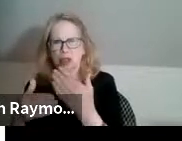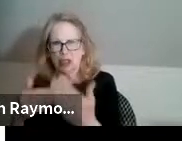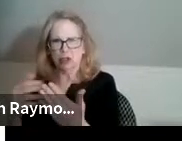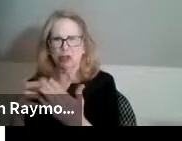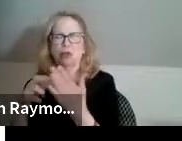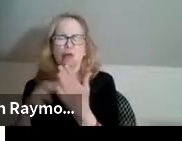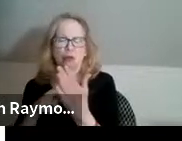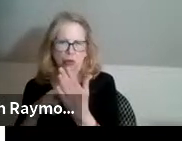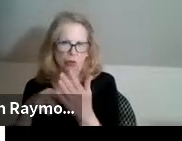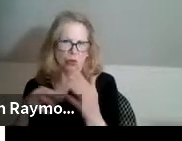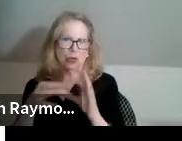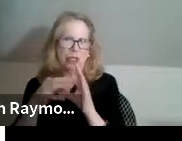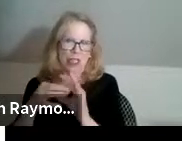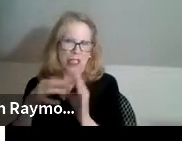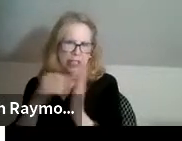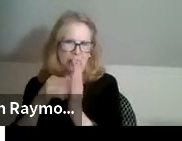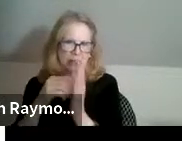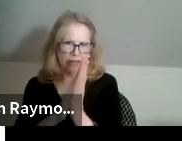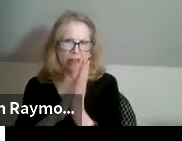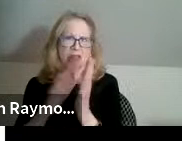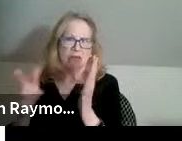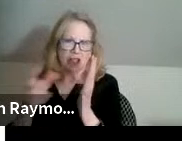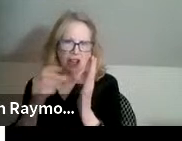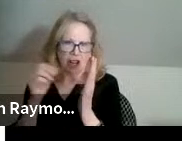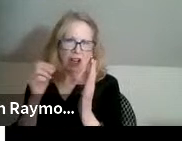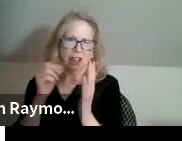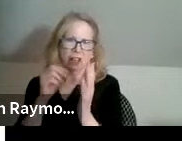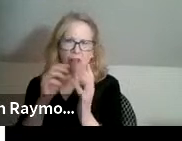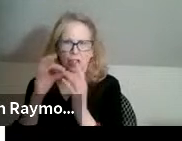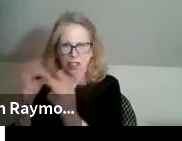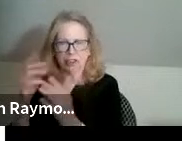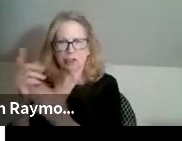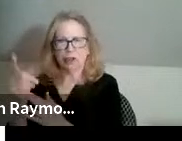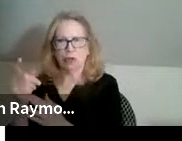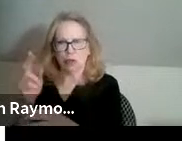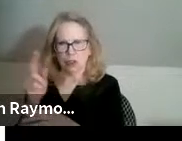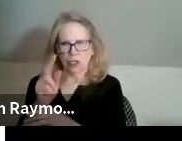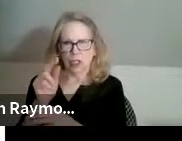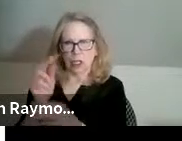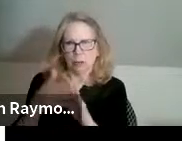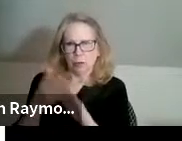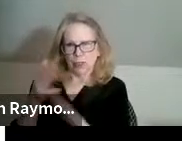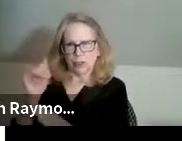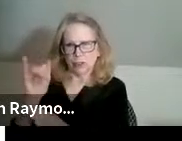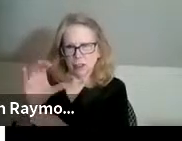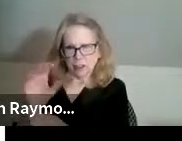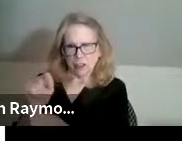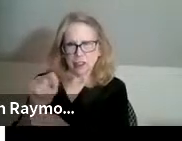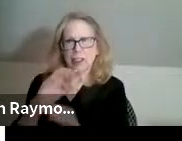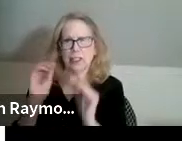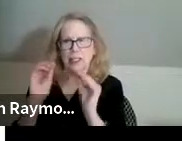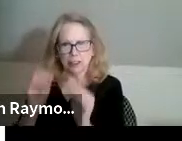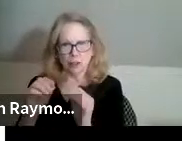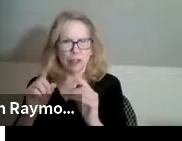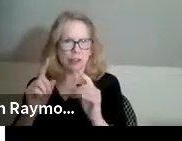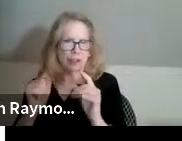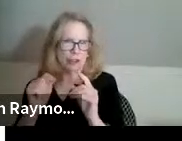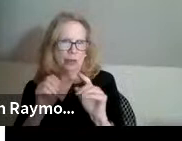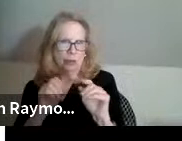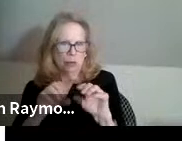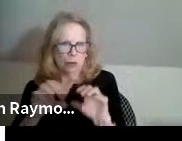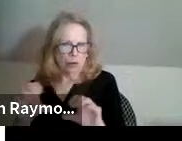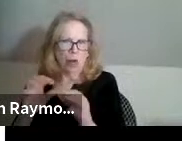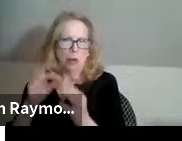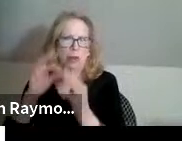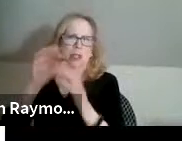data and documentation that directs the use and operation of ICT and instruct it to perform a given task or function.